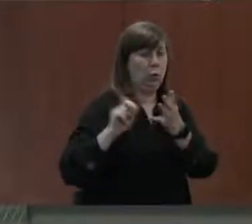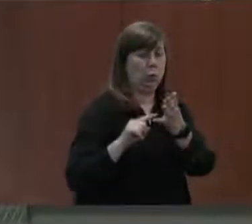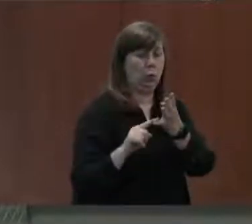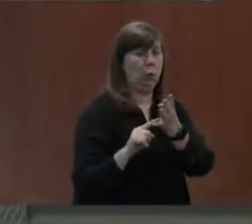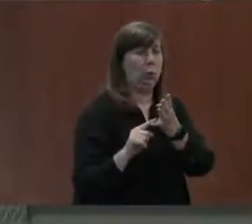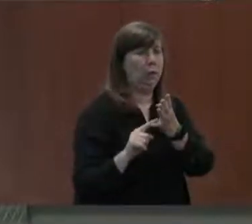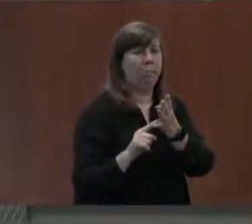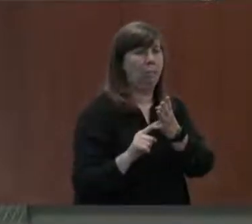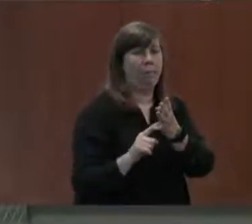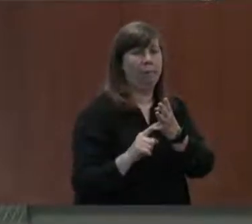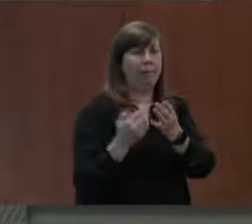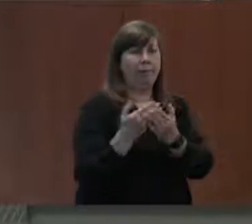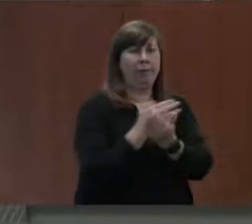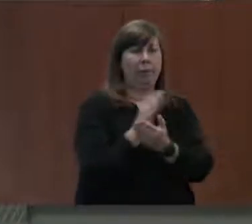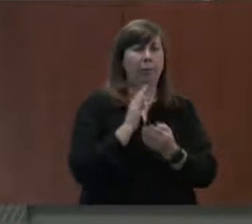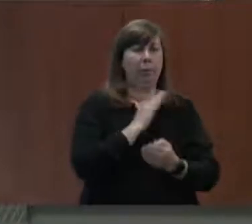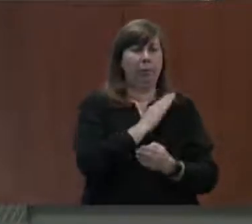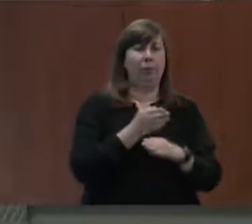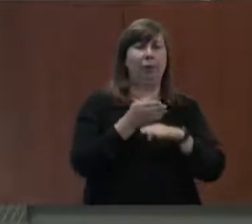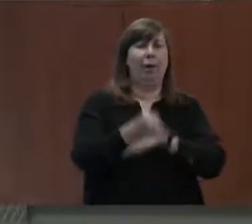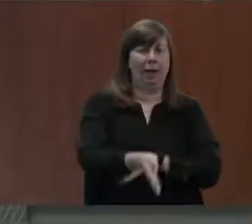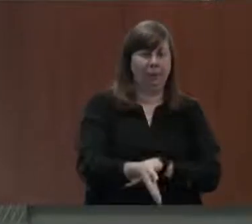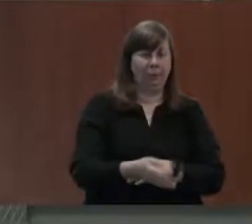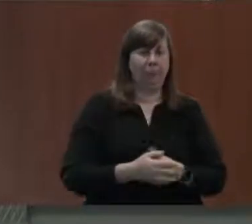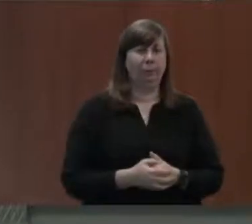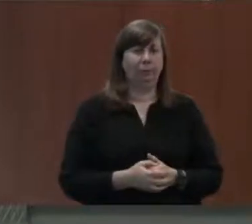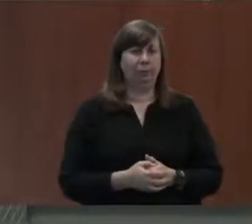this would not come back before the board until after then.